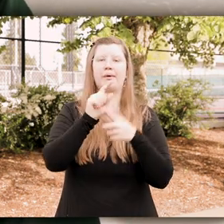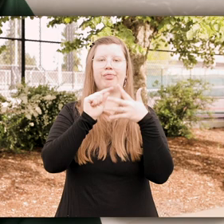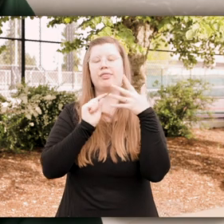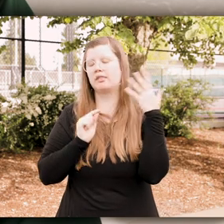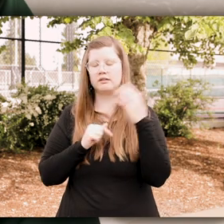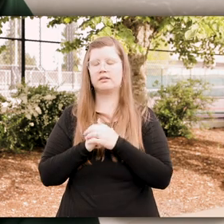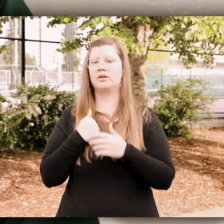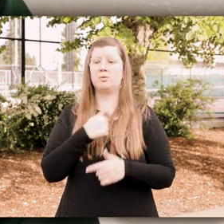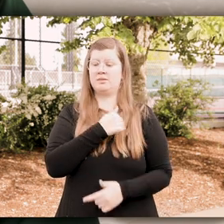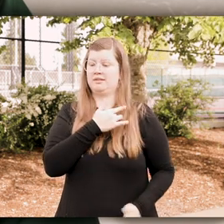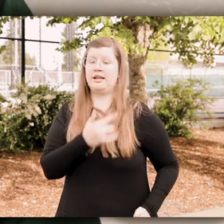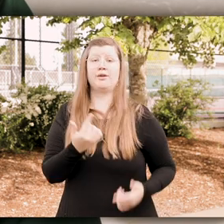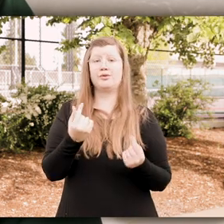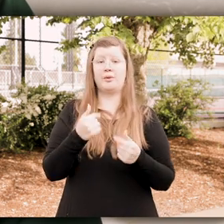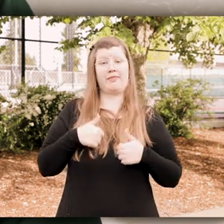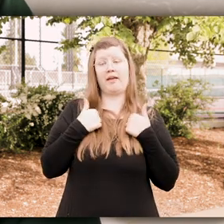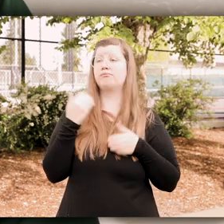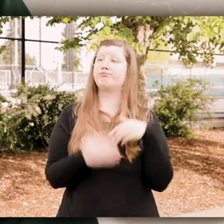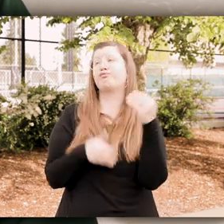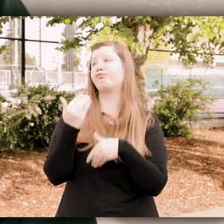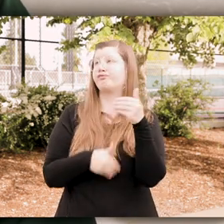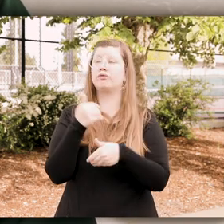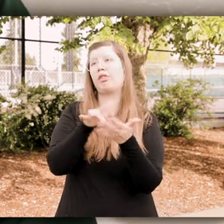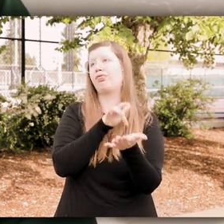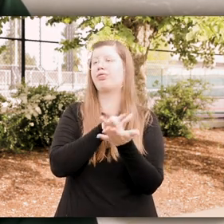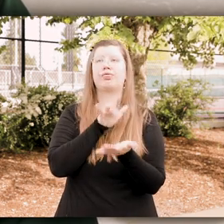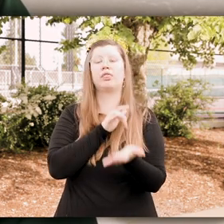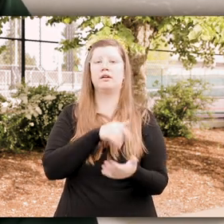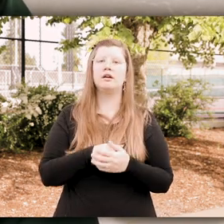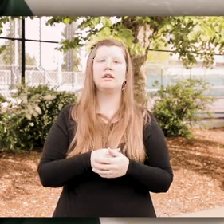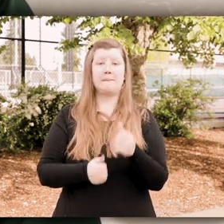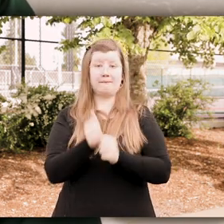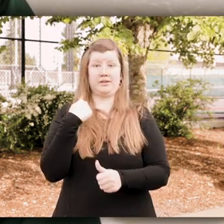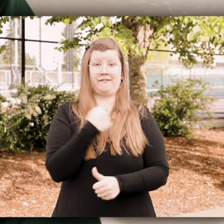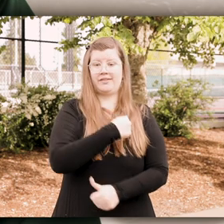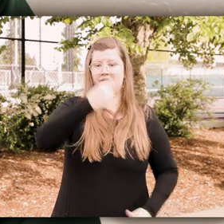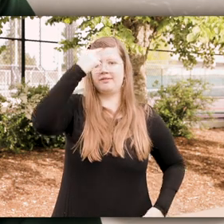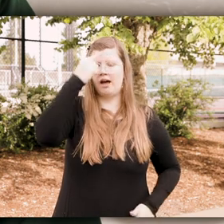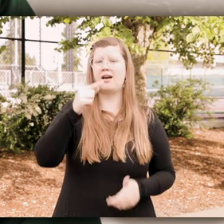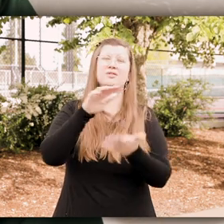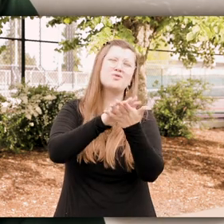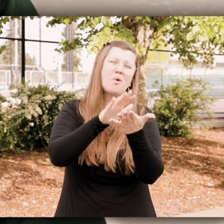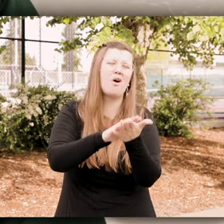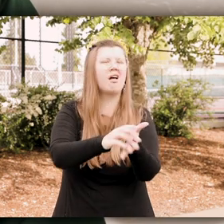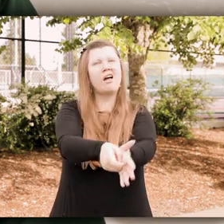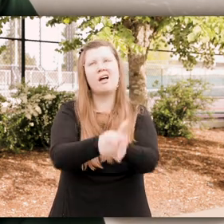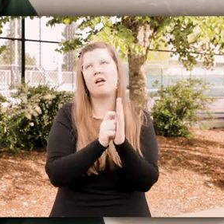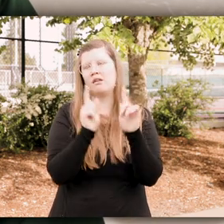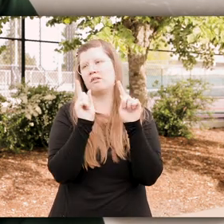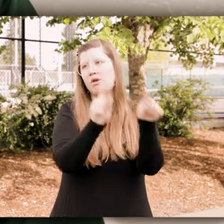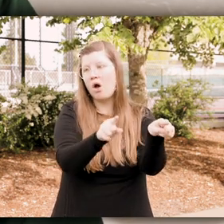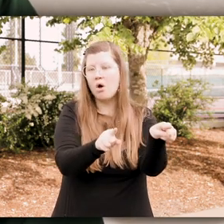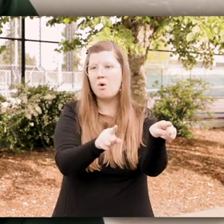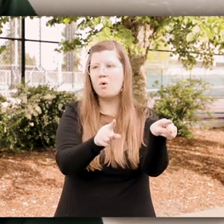through life and taking things for granted. Many of us thought of school as something we had to do, not a privilege that allowed us to enjoy time with